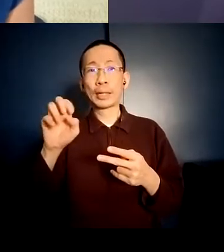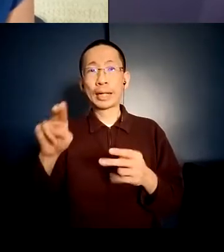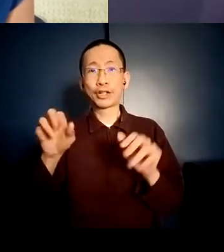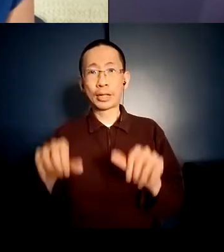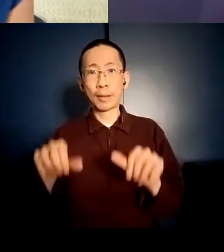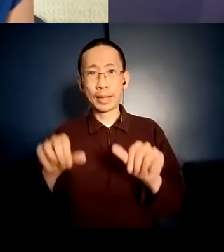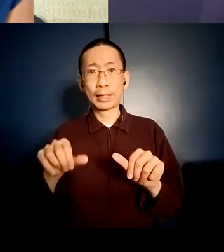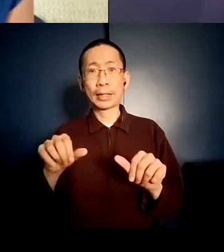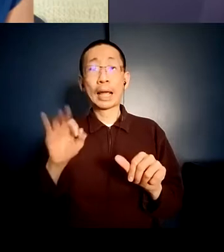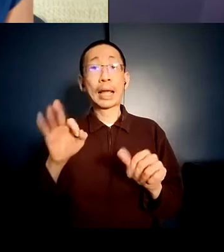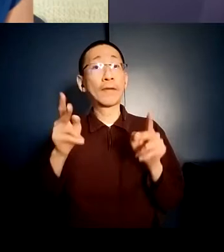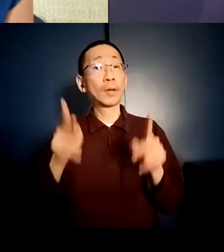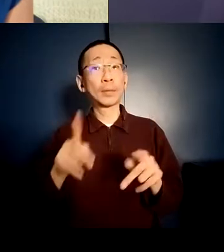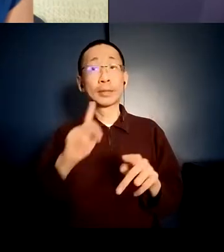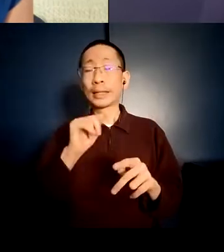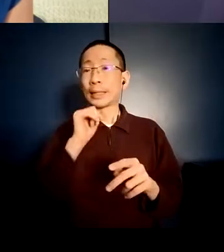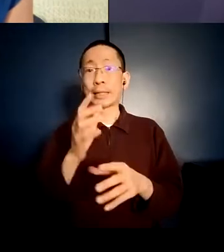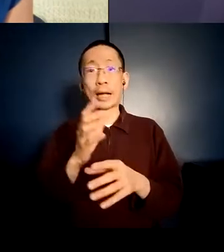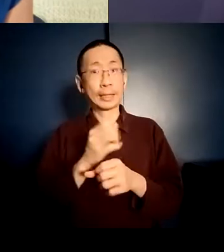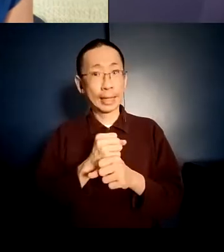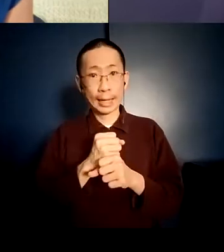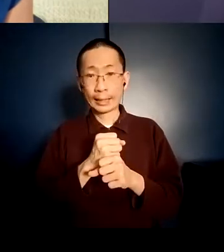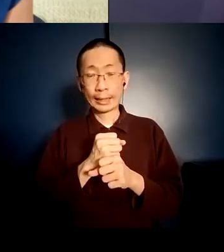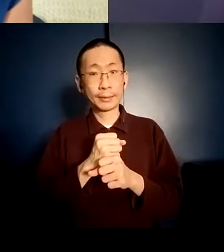person is not getting